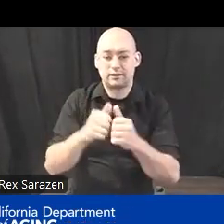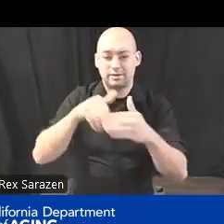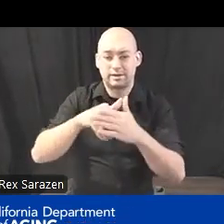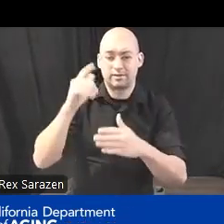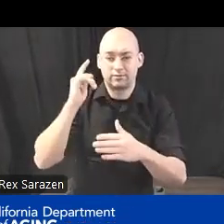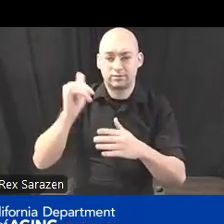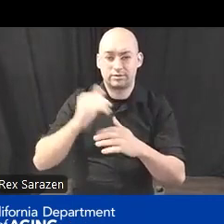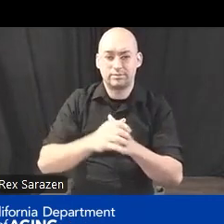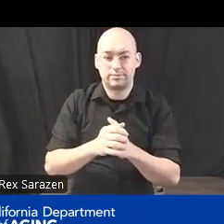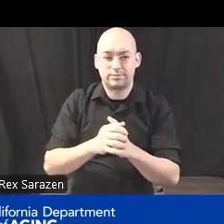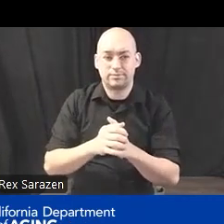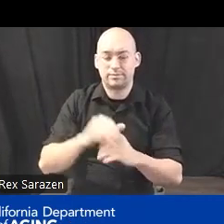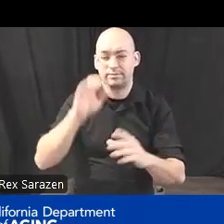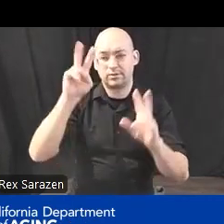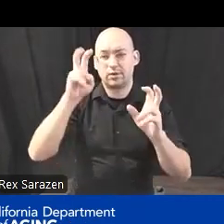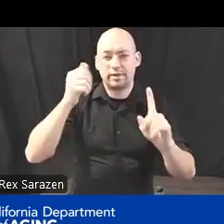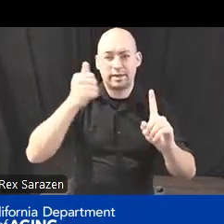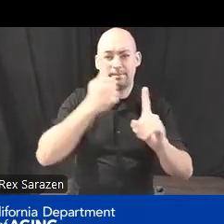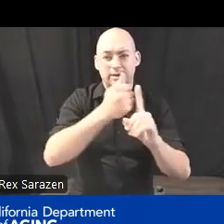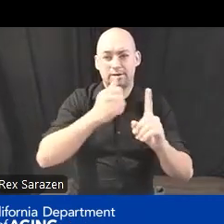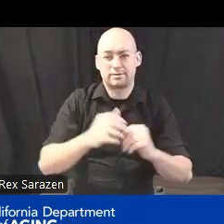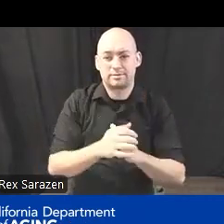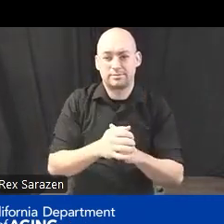or IMPACT,